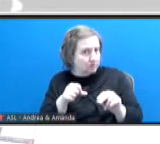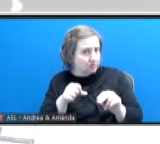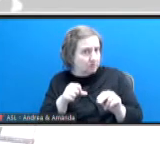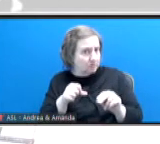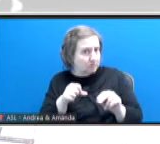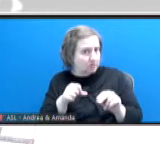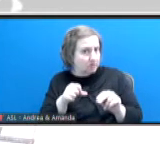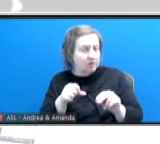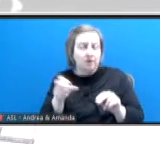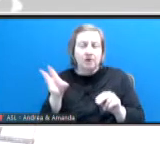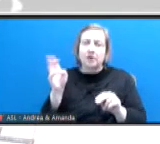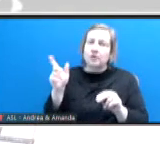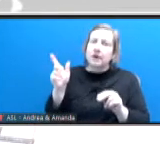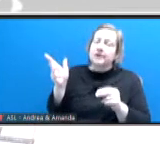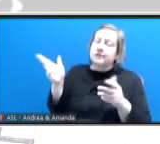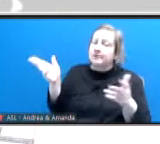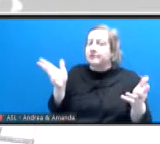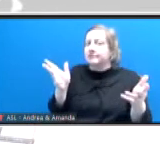Well,